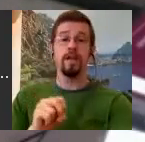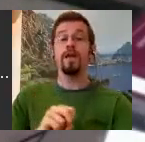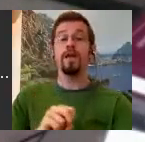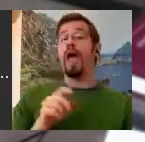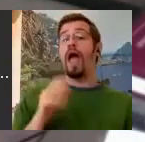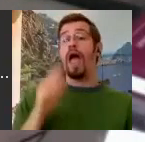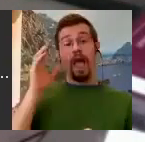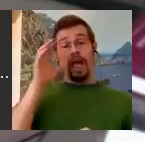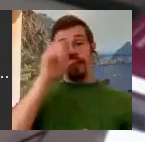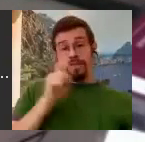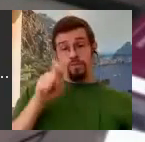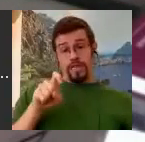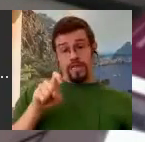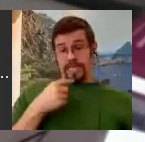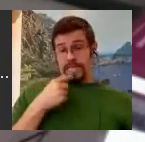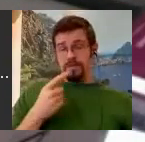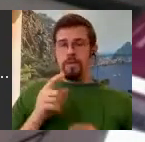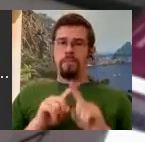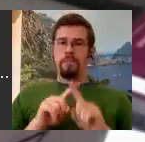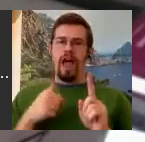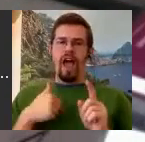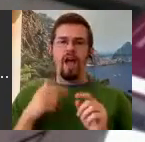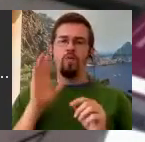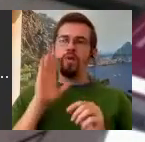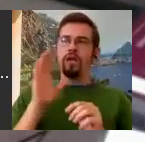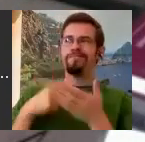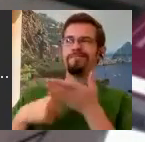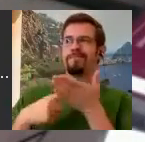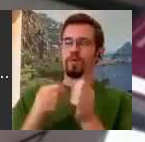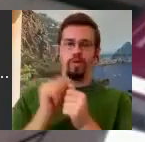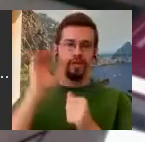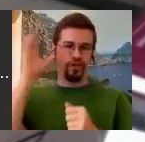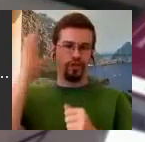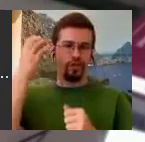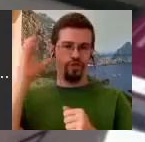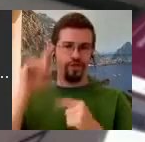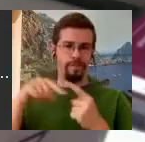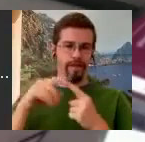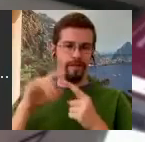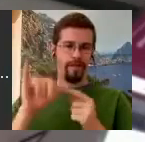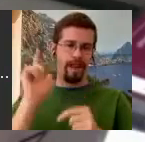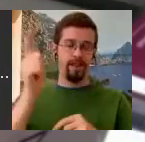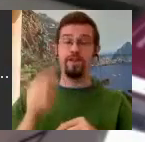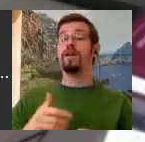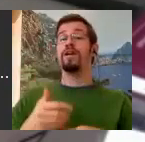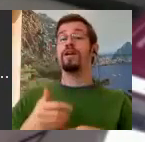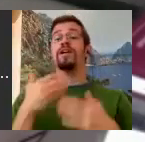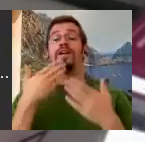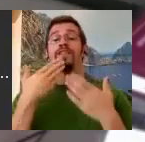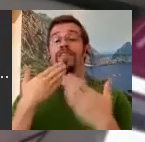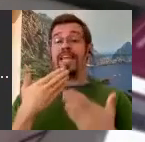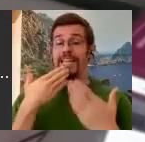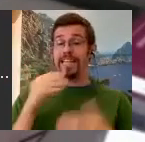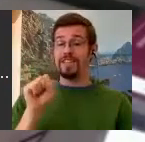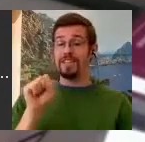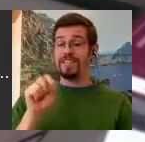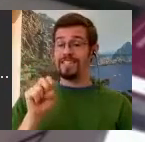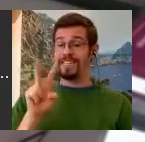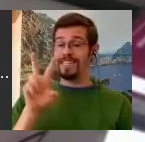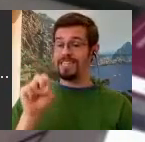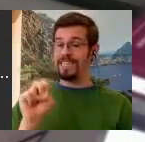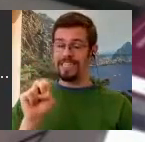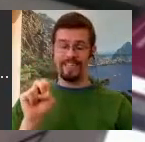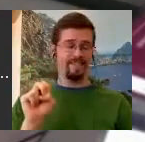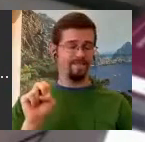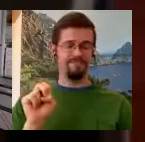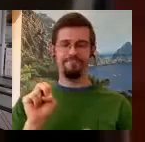about that later, okay? All right. Thank you, Steve Slevinski, for all you do. We love you. Thank you. It was a